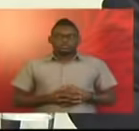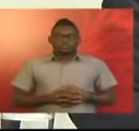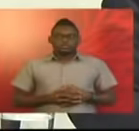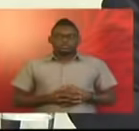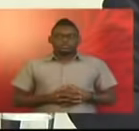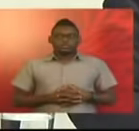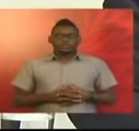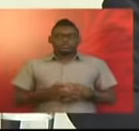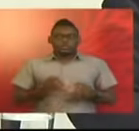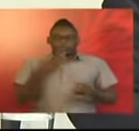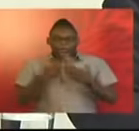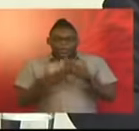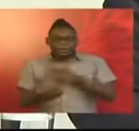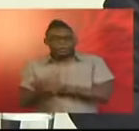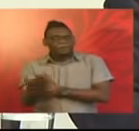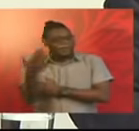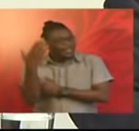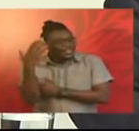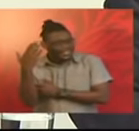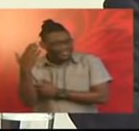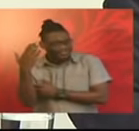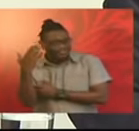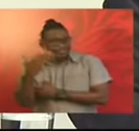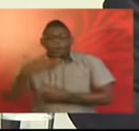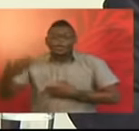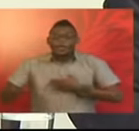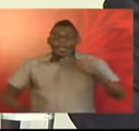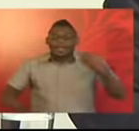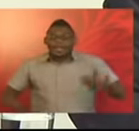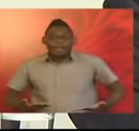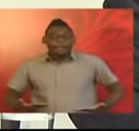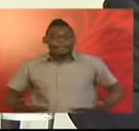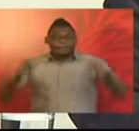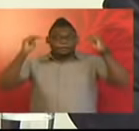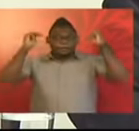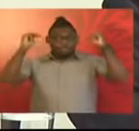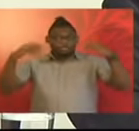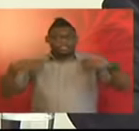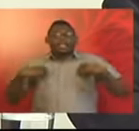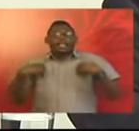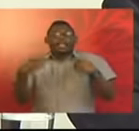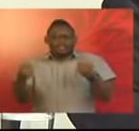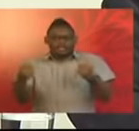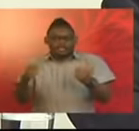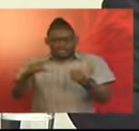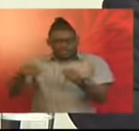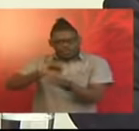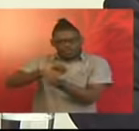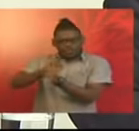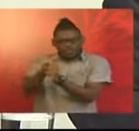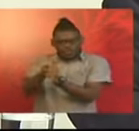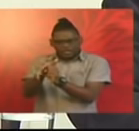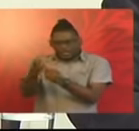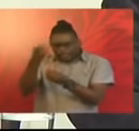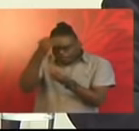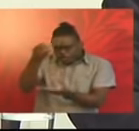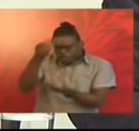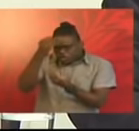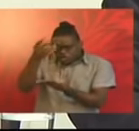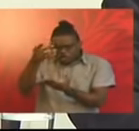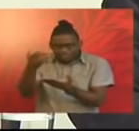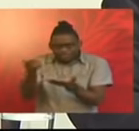Good morning and welcome to another Ministry of Health COVID-19 update. Your presenters this morning are